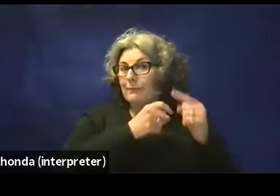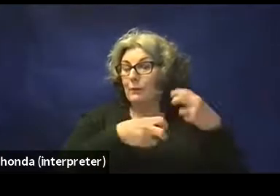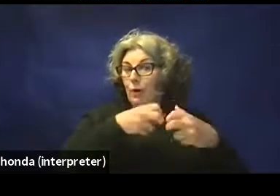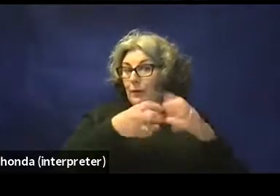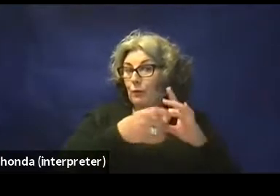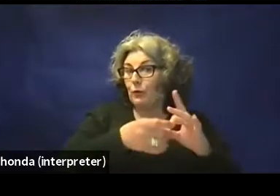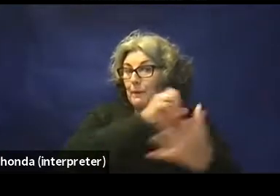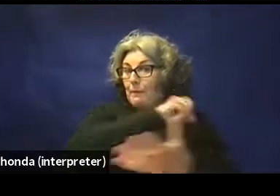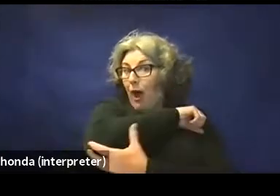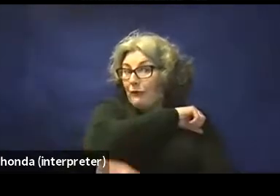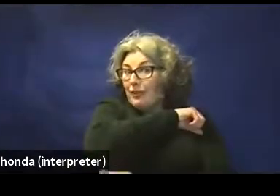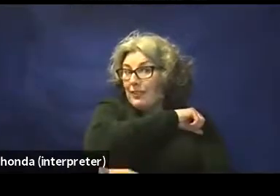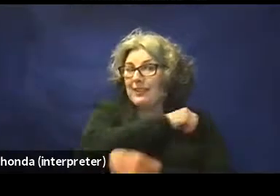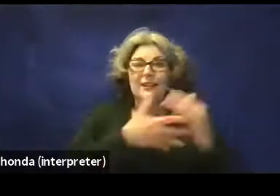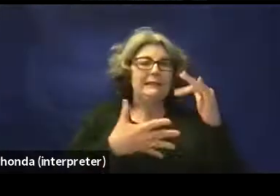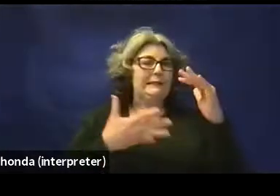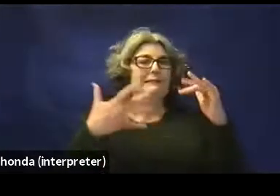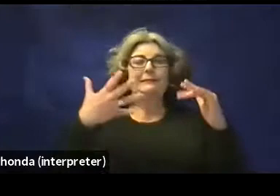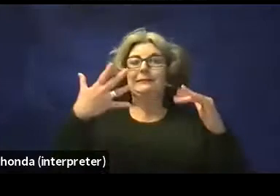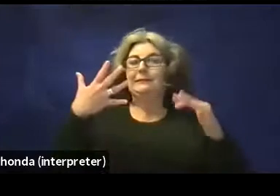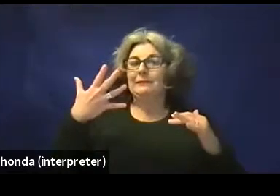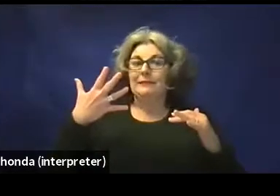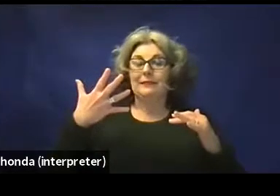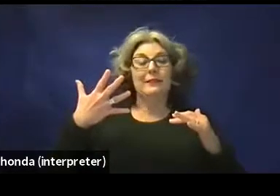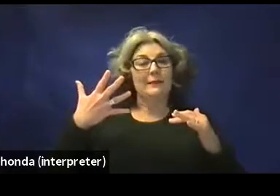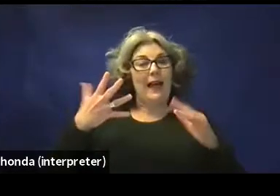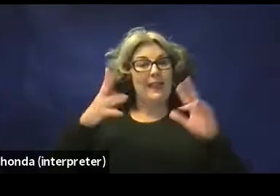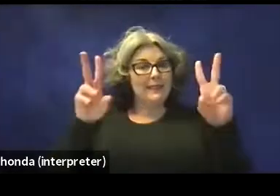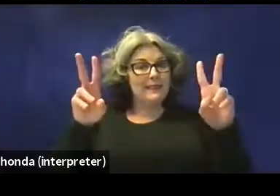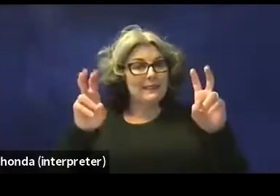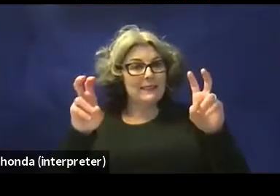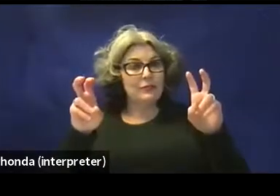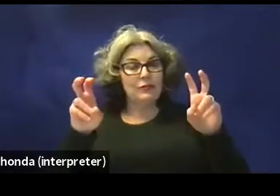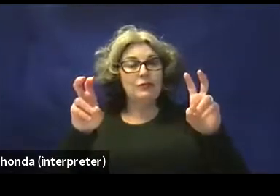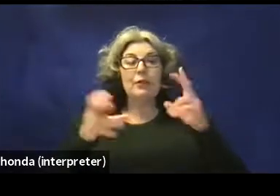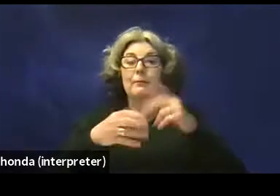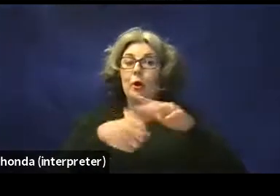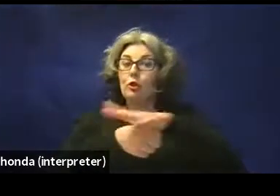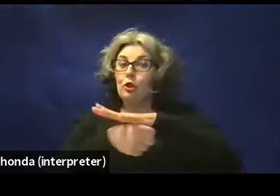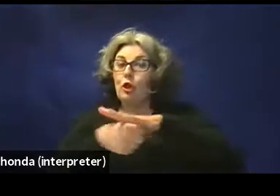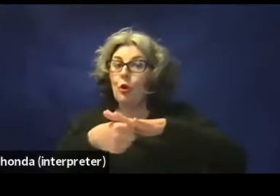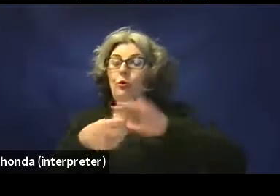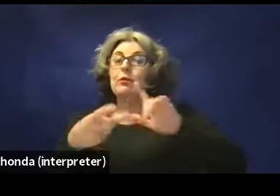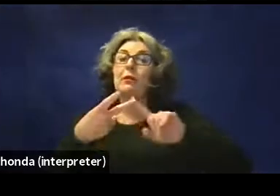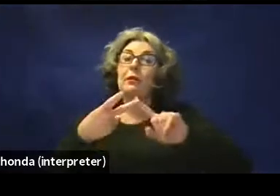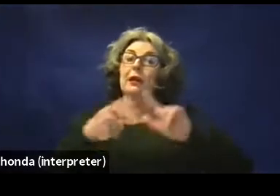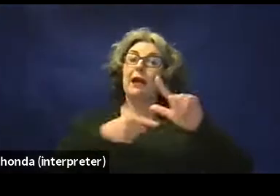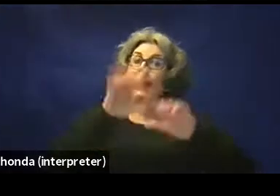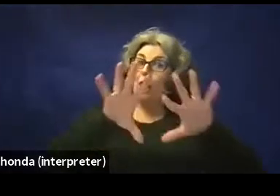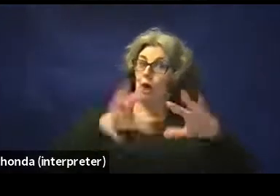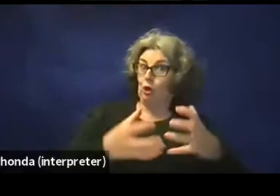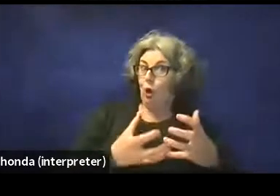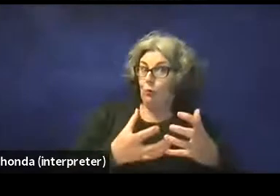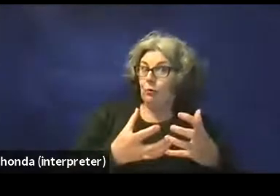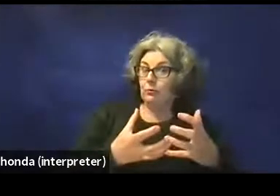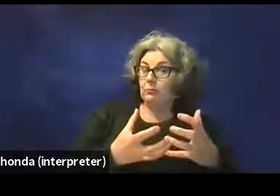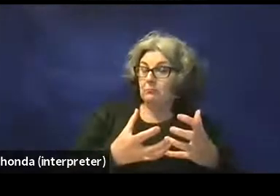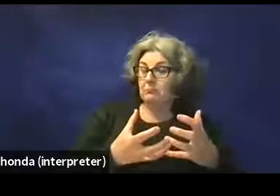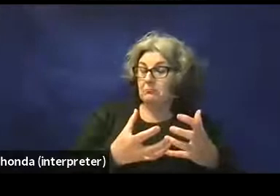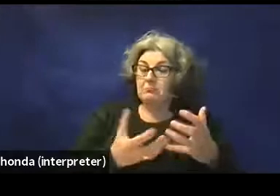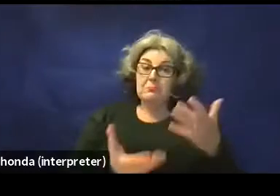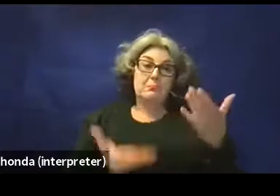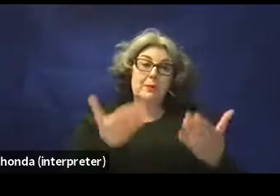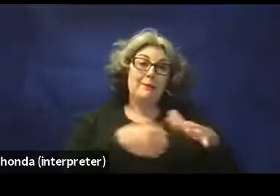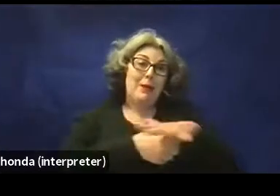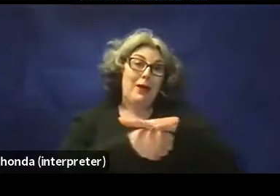problem. So, and this is, obviously an issue I think that spans both local and global contexts too. So maybe I'd ask one of our